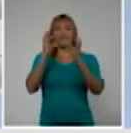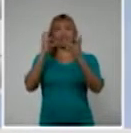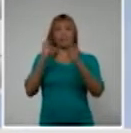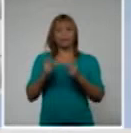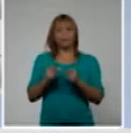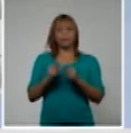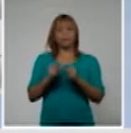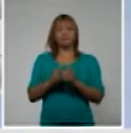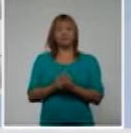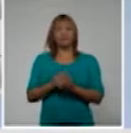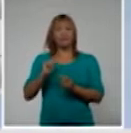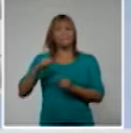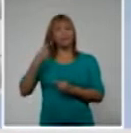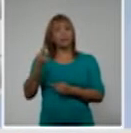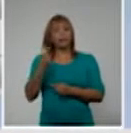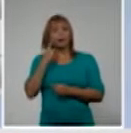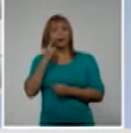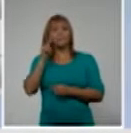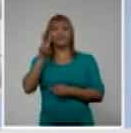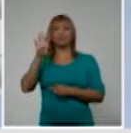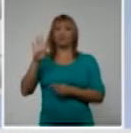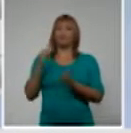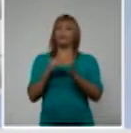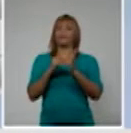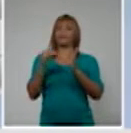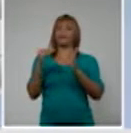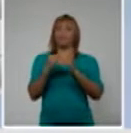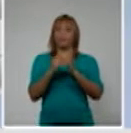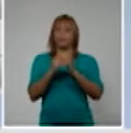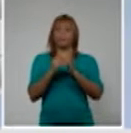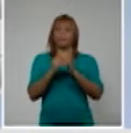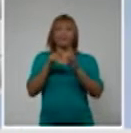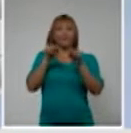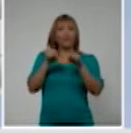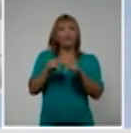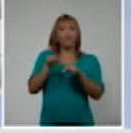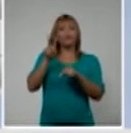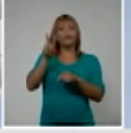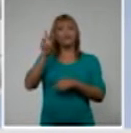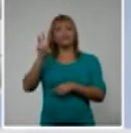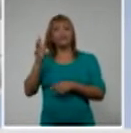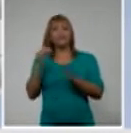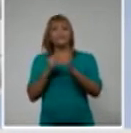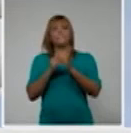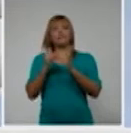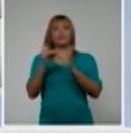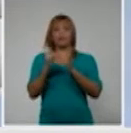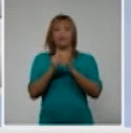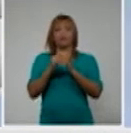254,637 people were diagnosed yesterday, for a cumulative of